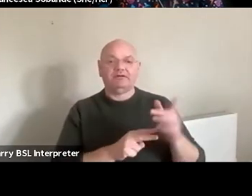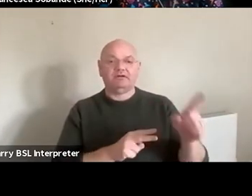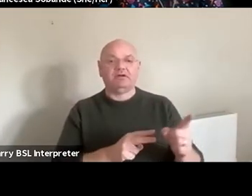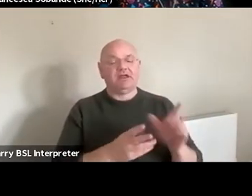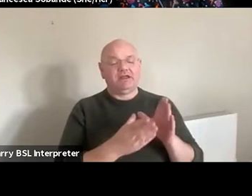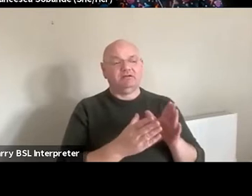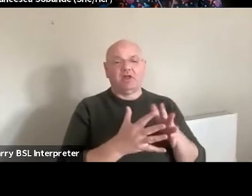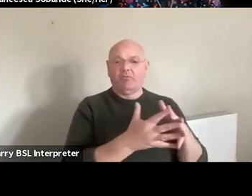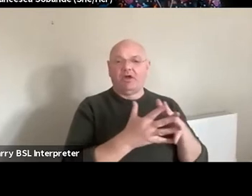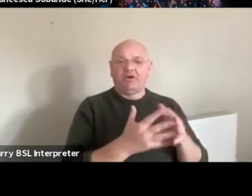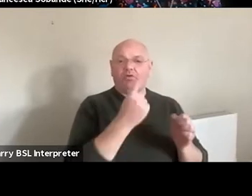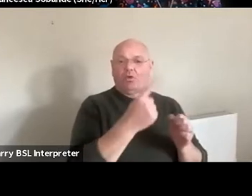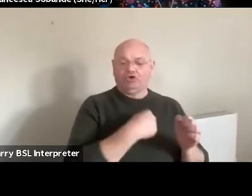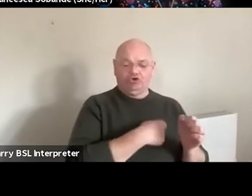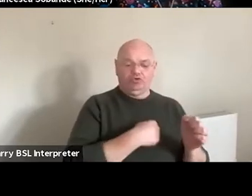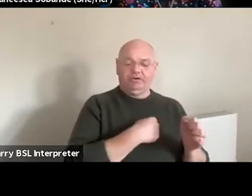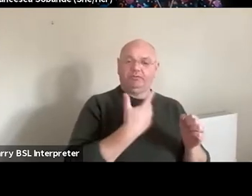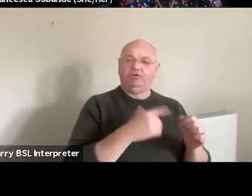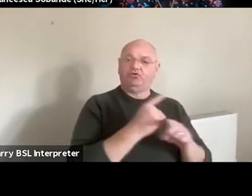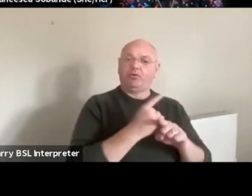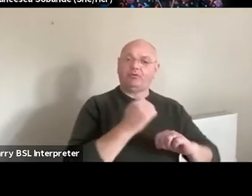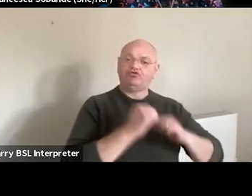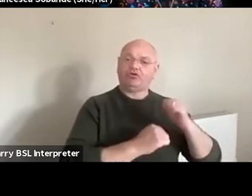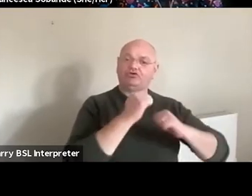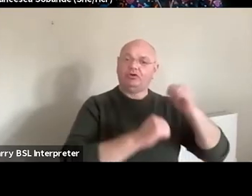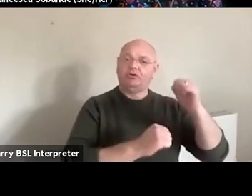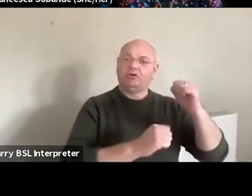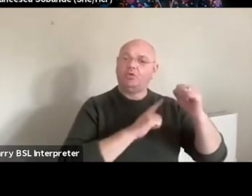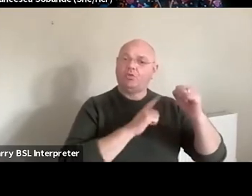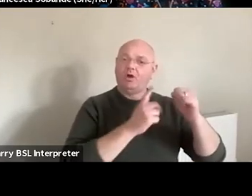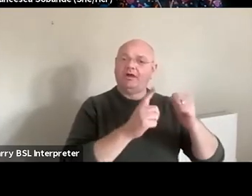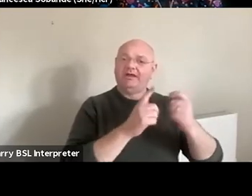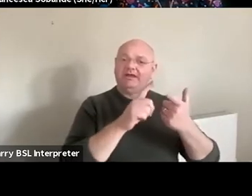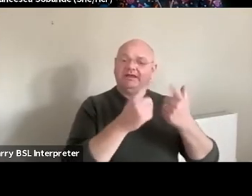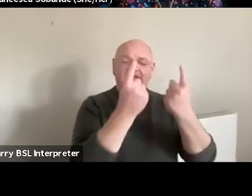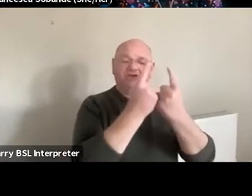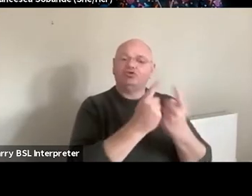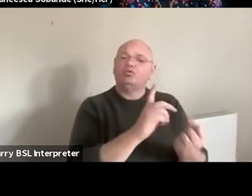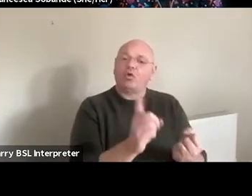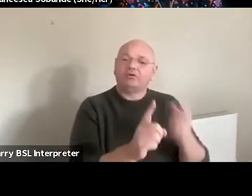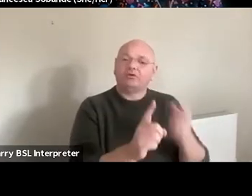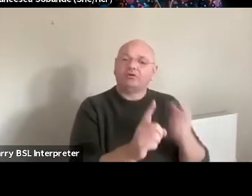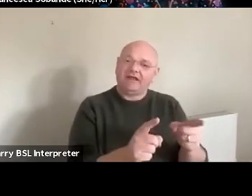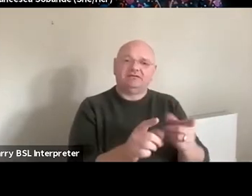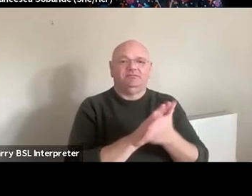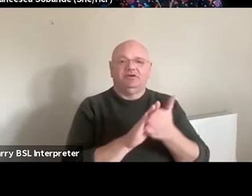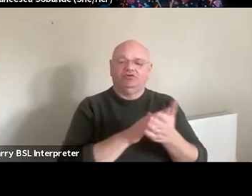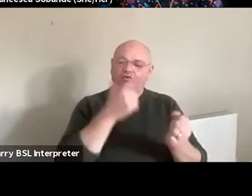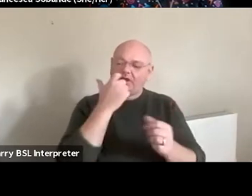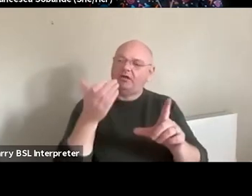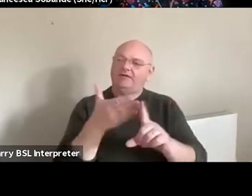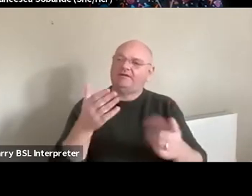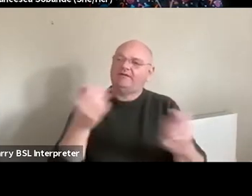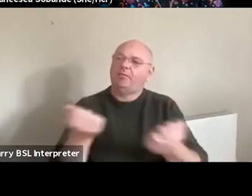talks about like the structure, and it depends what the issue is as to where the power lies, because we all have abilities to act in